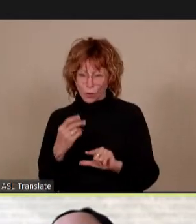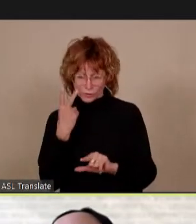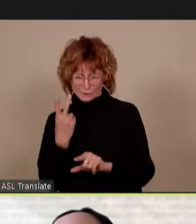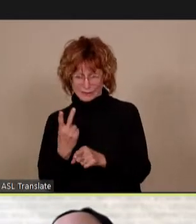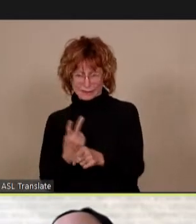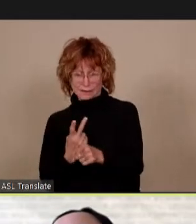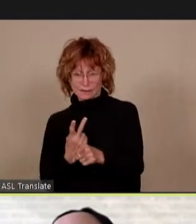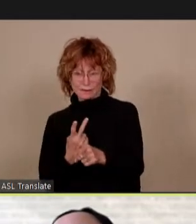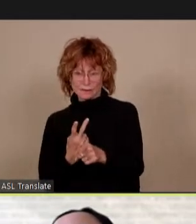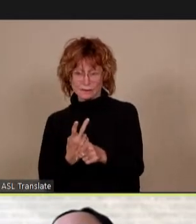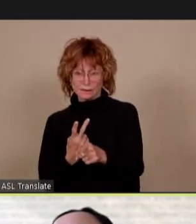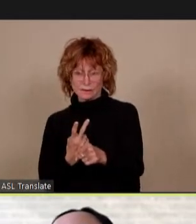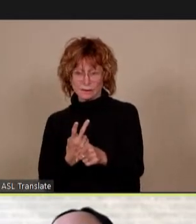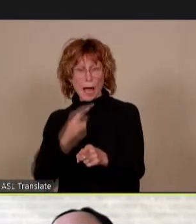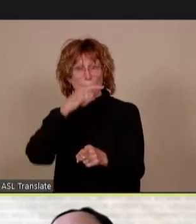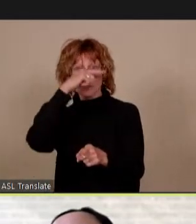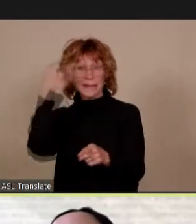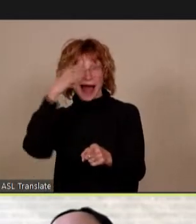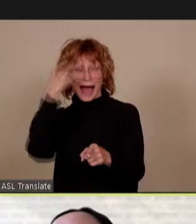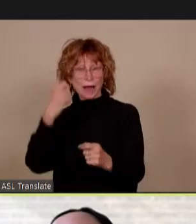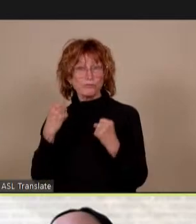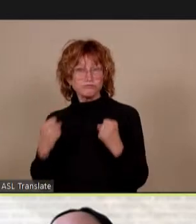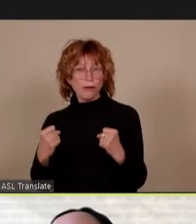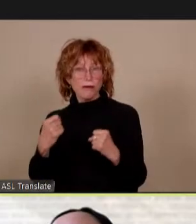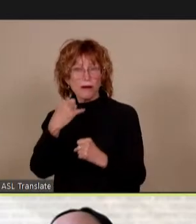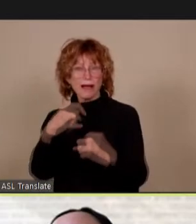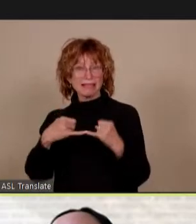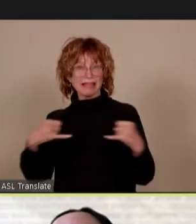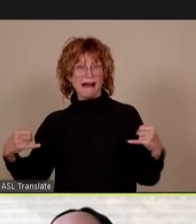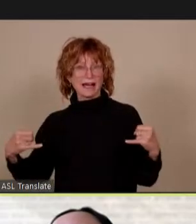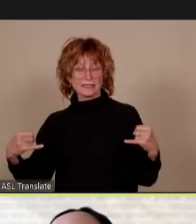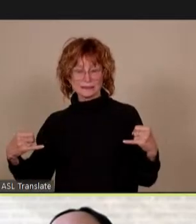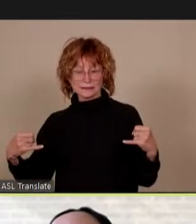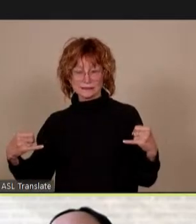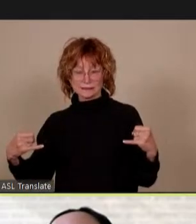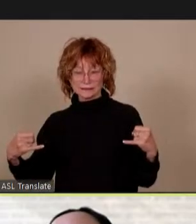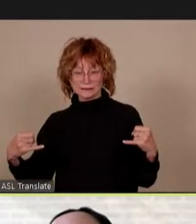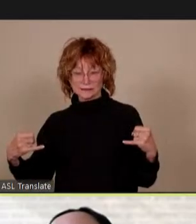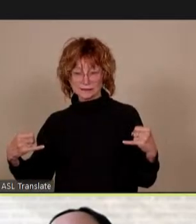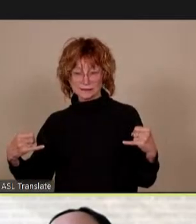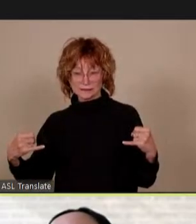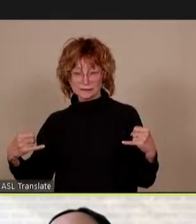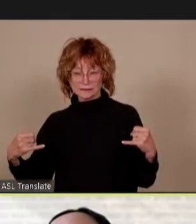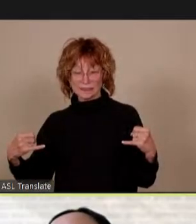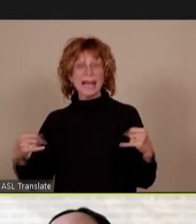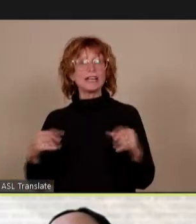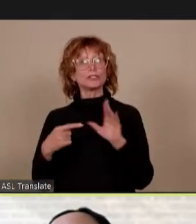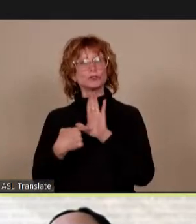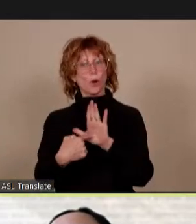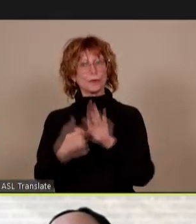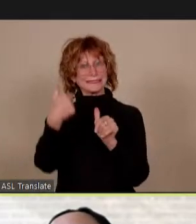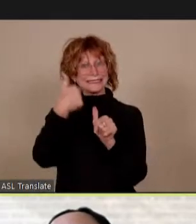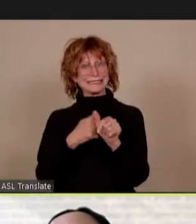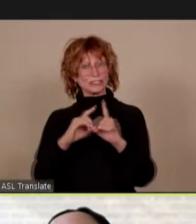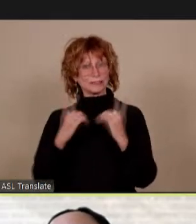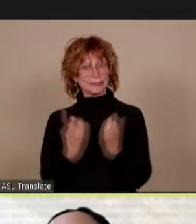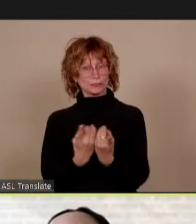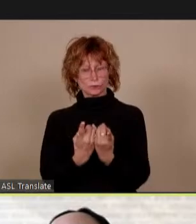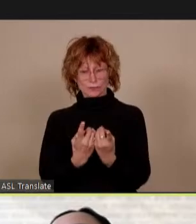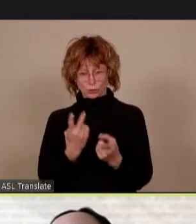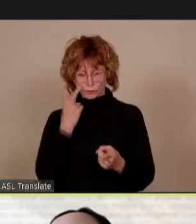that the black solid lines are the outlines of each of the districts. So over here, you